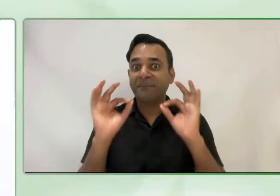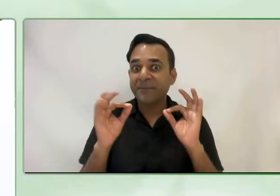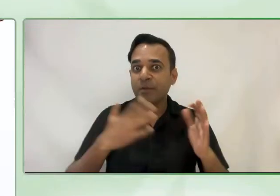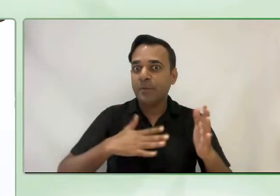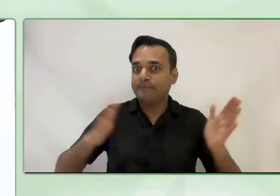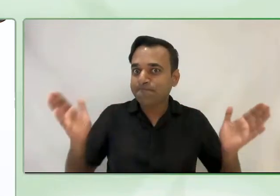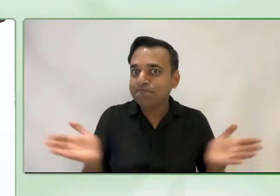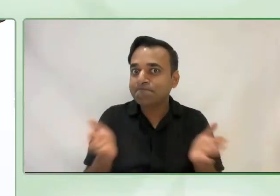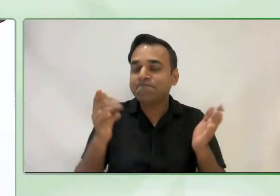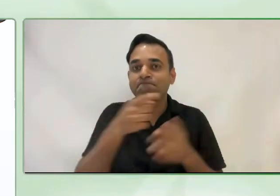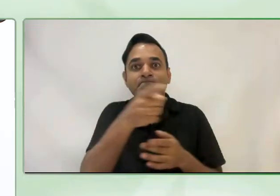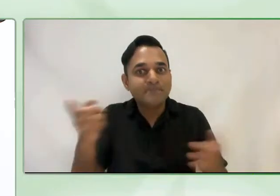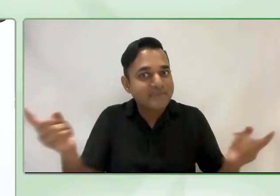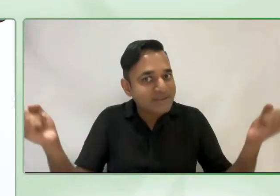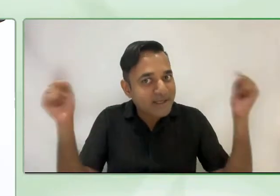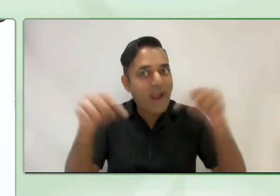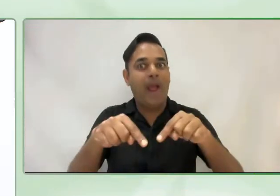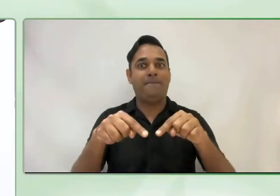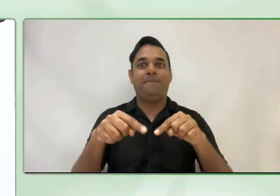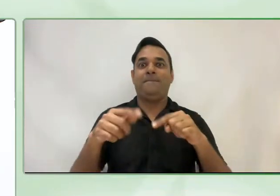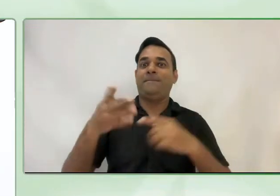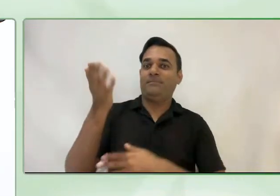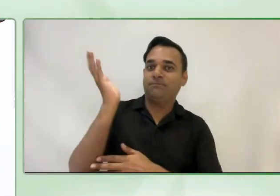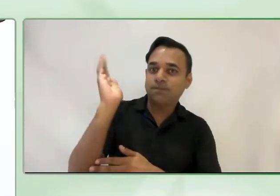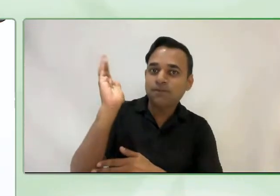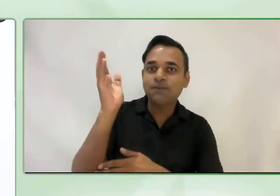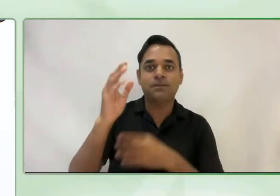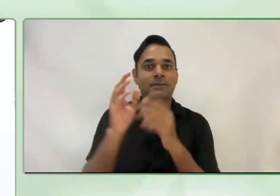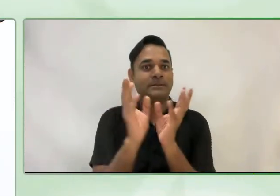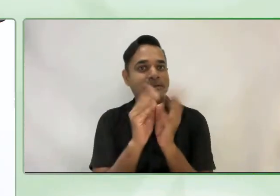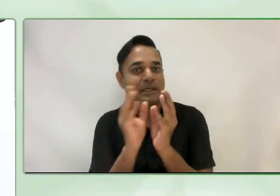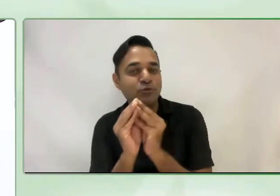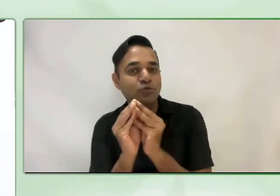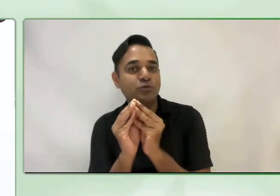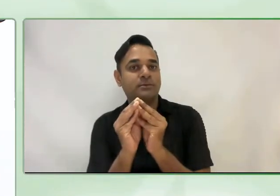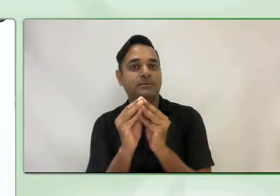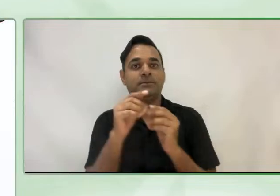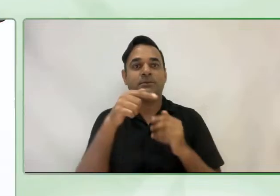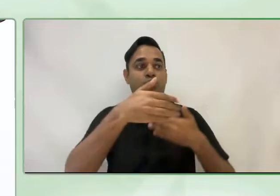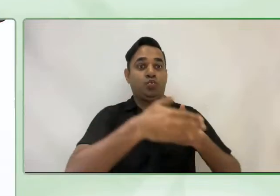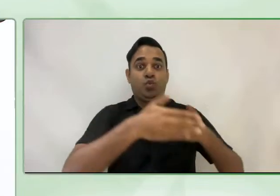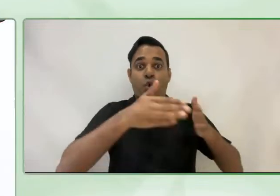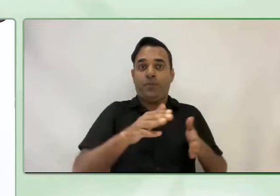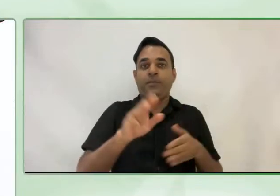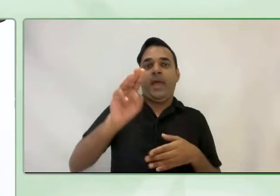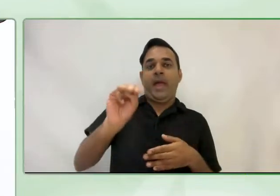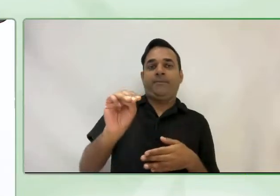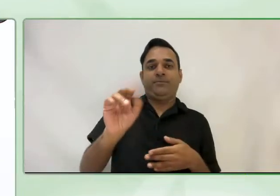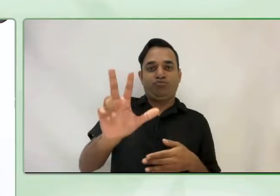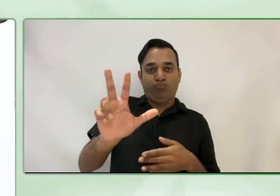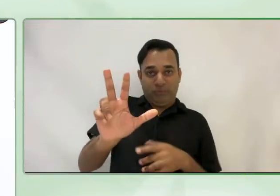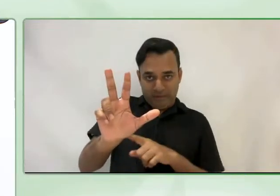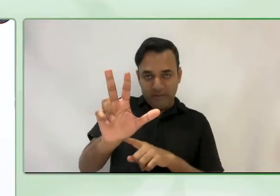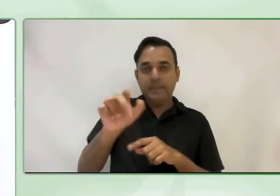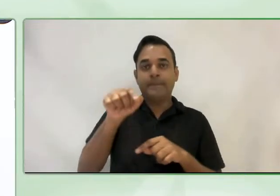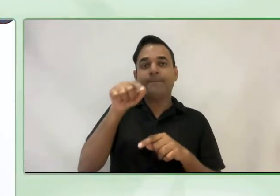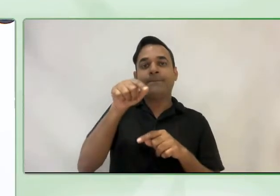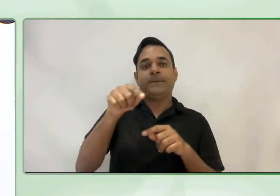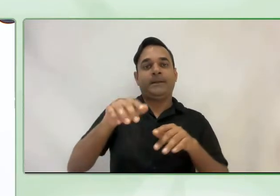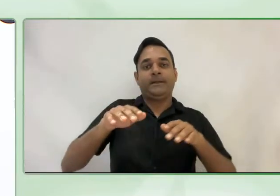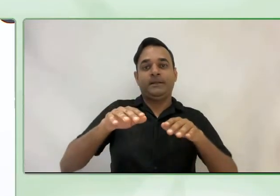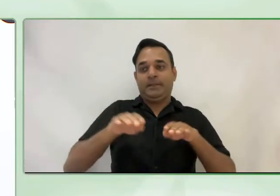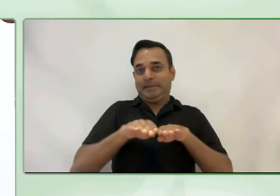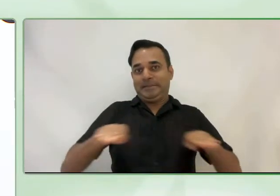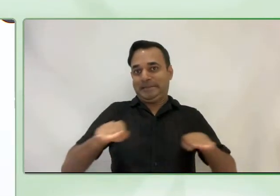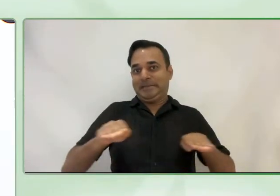a space that is dedicated to our Discover Vienna Zero Barriers participants, a booth of the Vienna Business Agency, if you would like